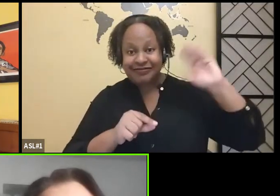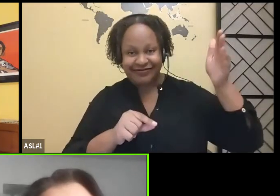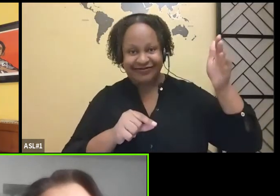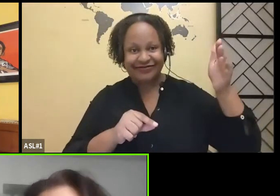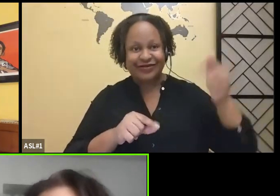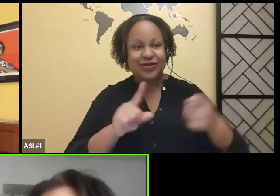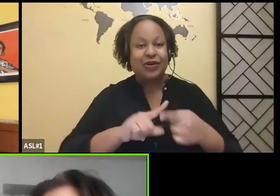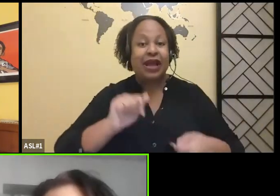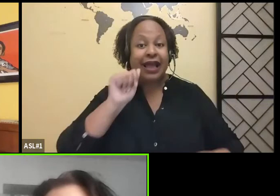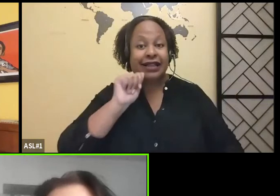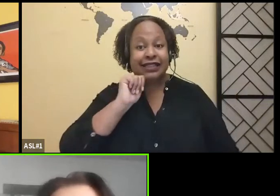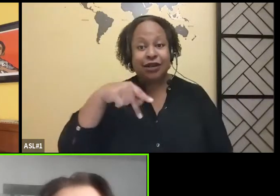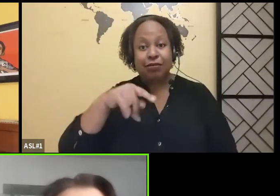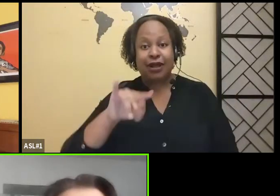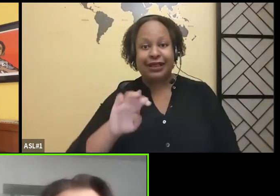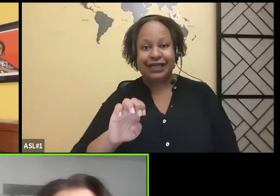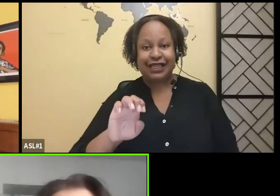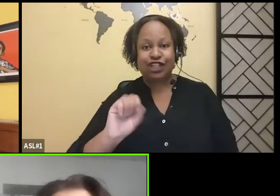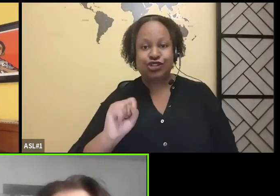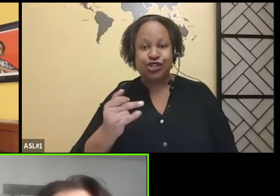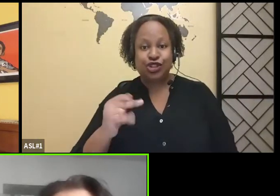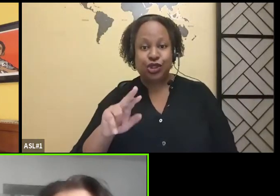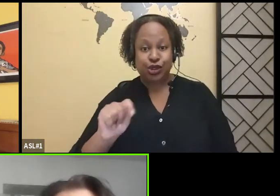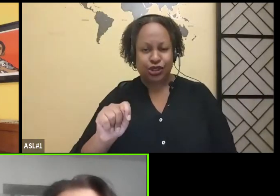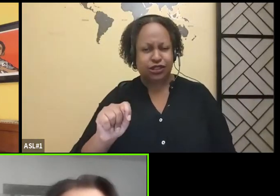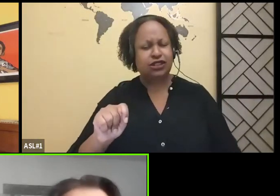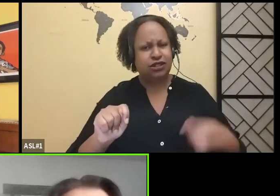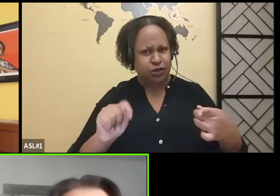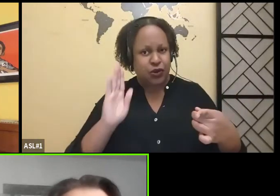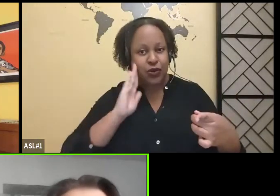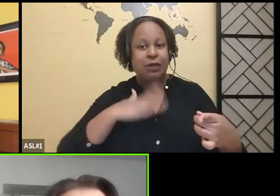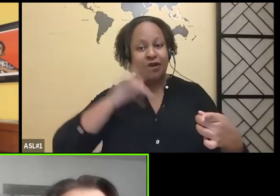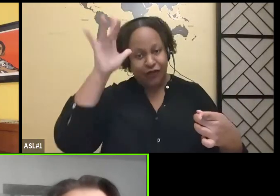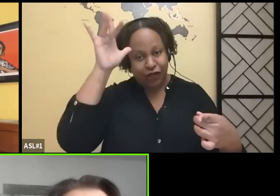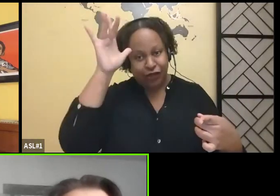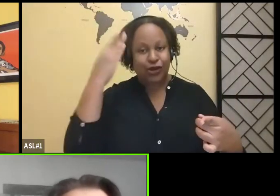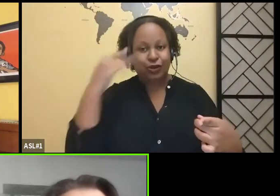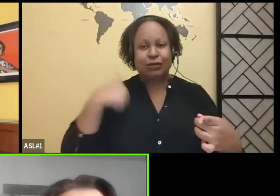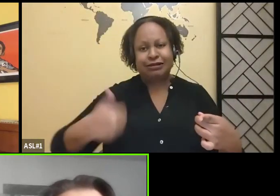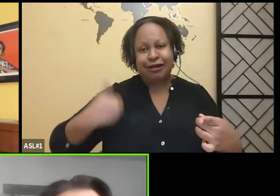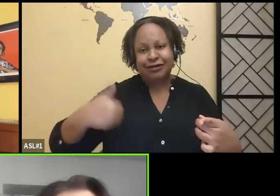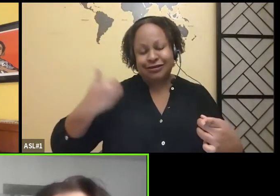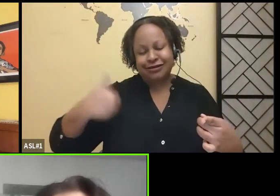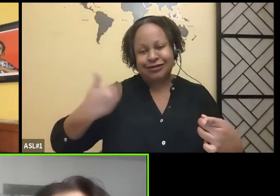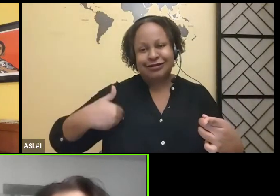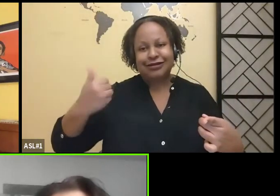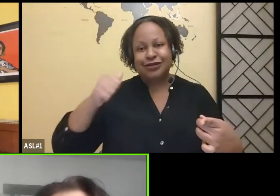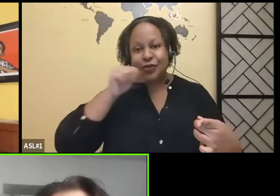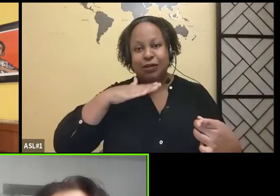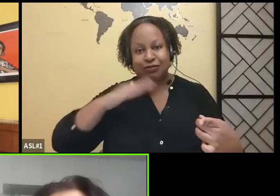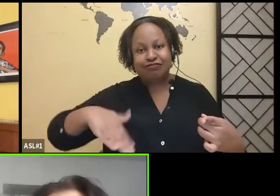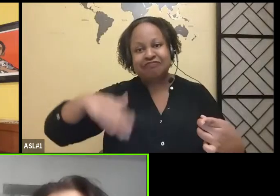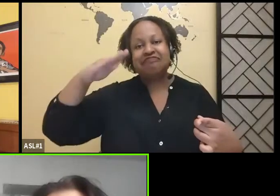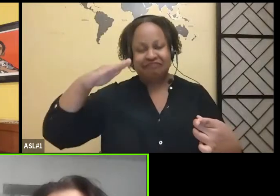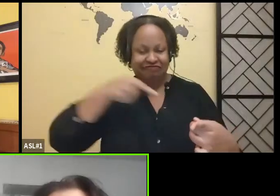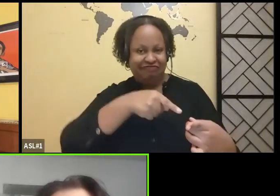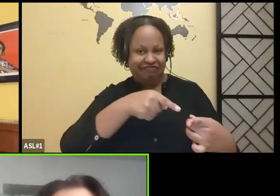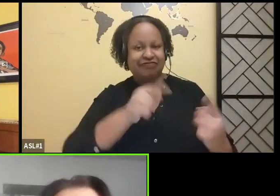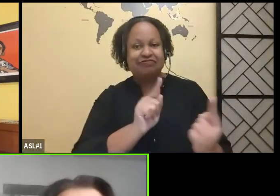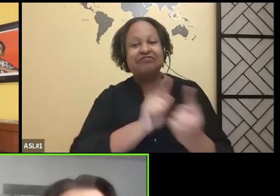Auntie Pauline Shirt. That is right. She knew my father, and she knew me as a very young woman. Yeah. It's nice to be